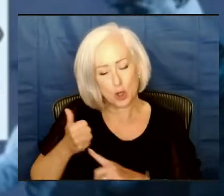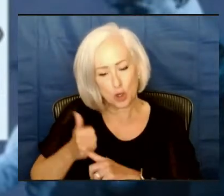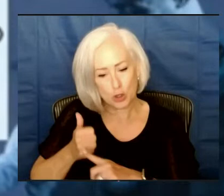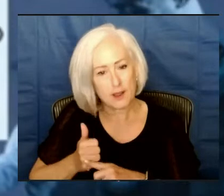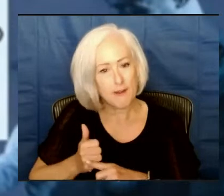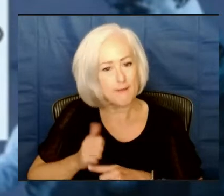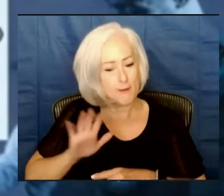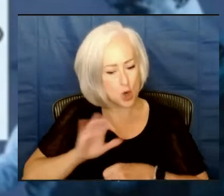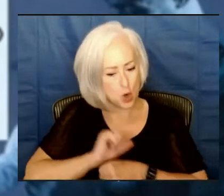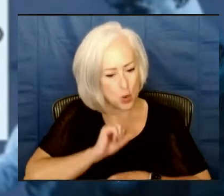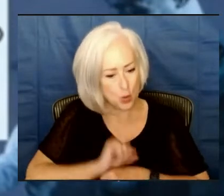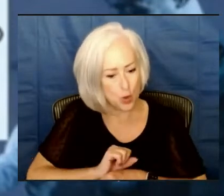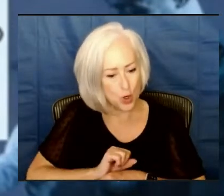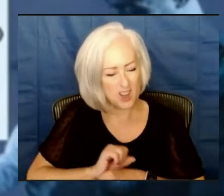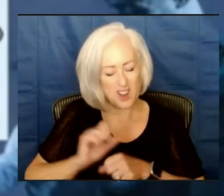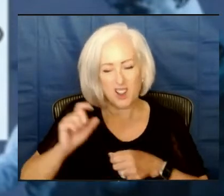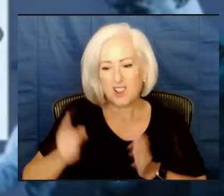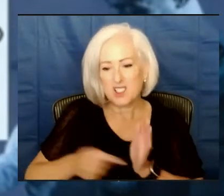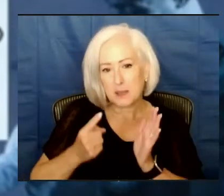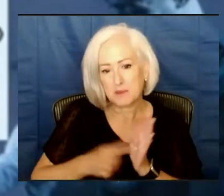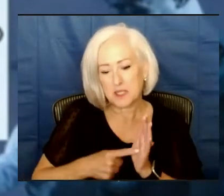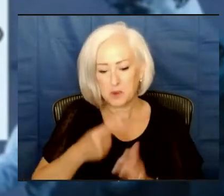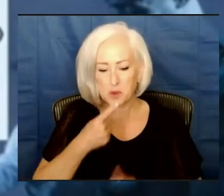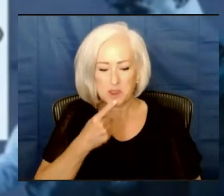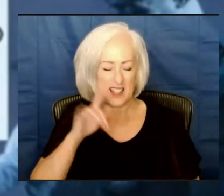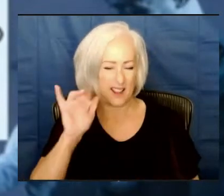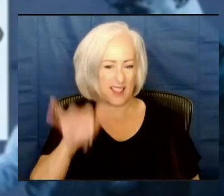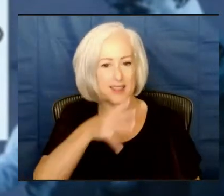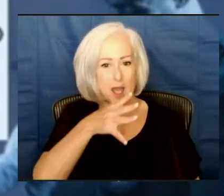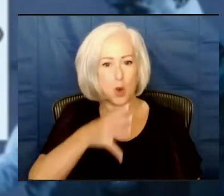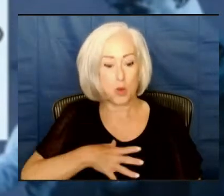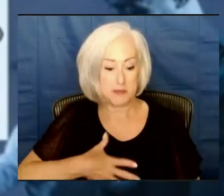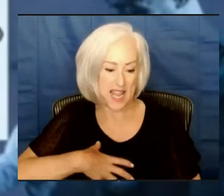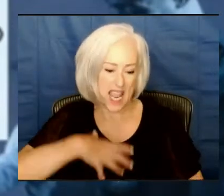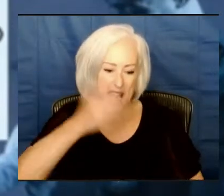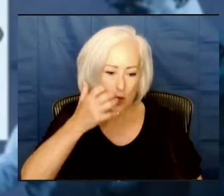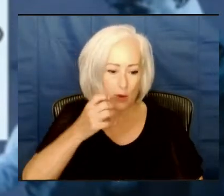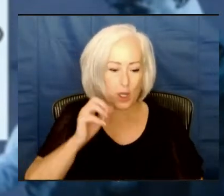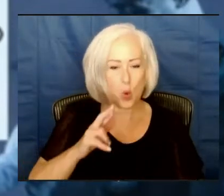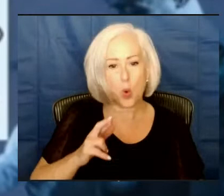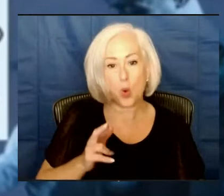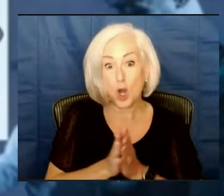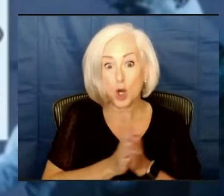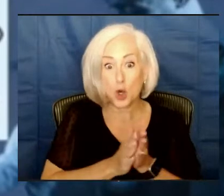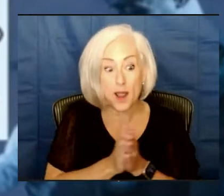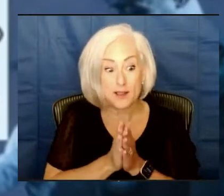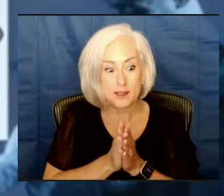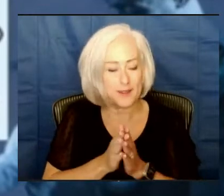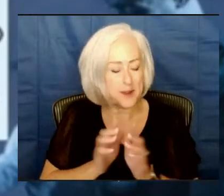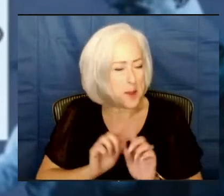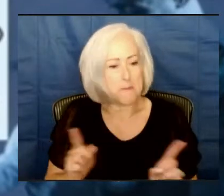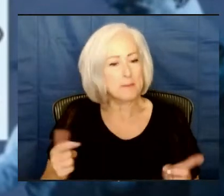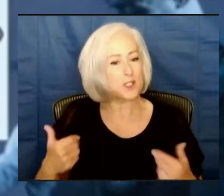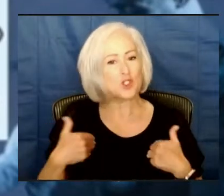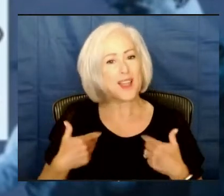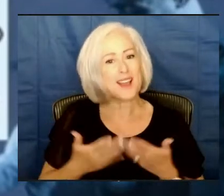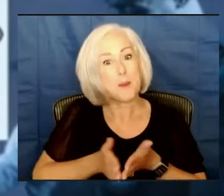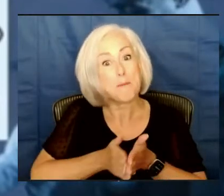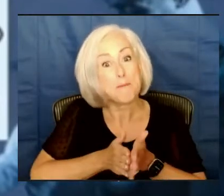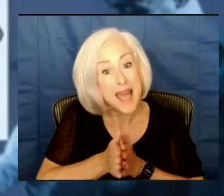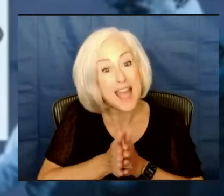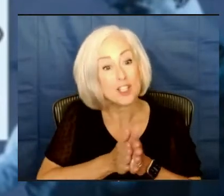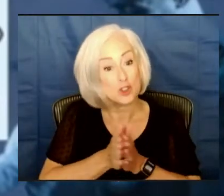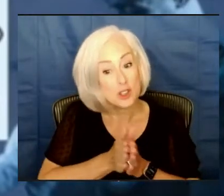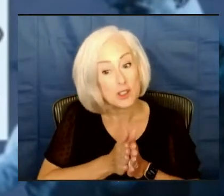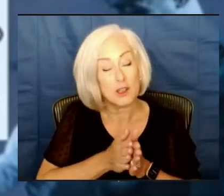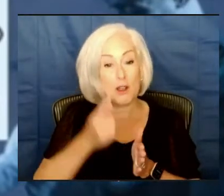called aggressive or angry. And that's because of the passion that she has for doing the best